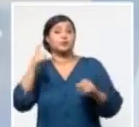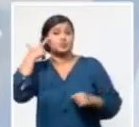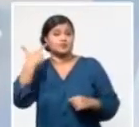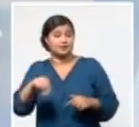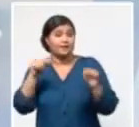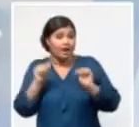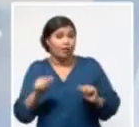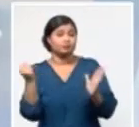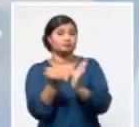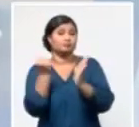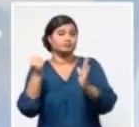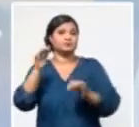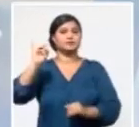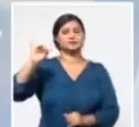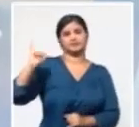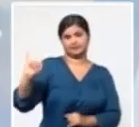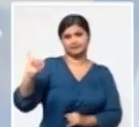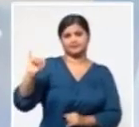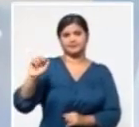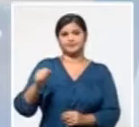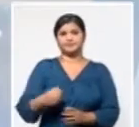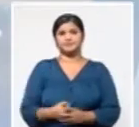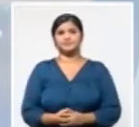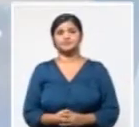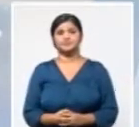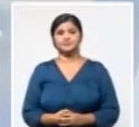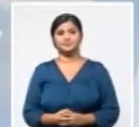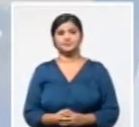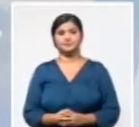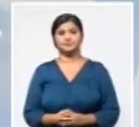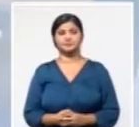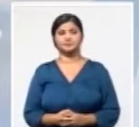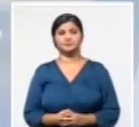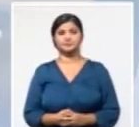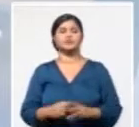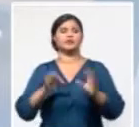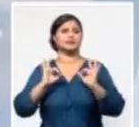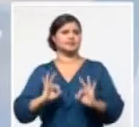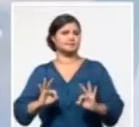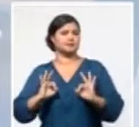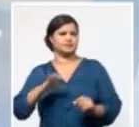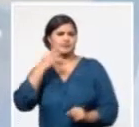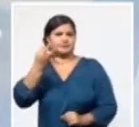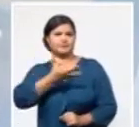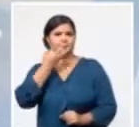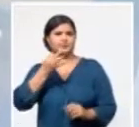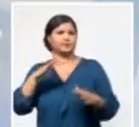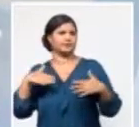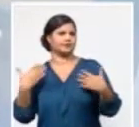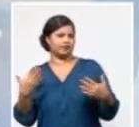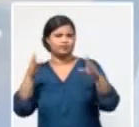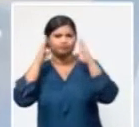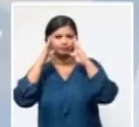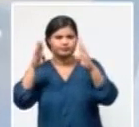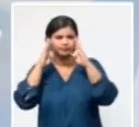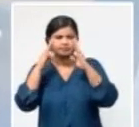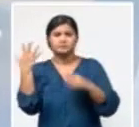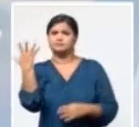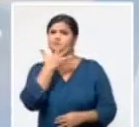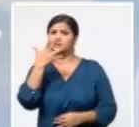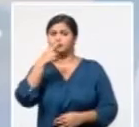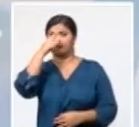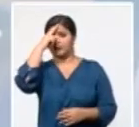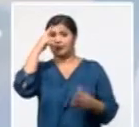are confirmed active cases. In our primary healthcare system, our professionals and specialists